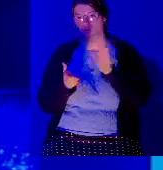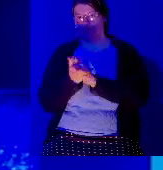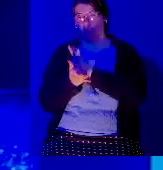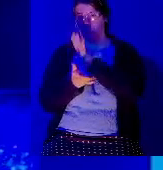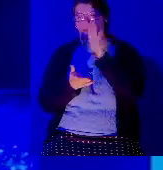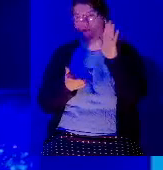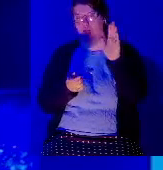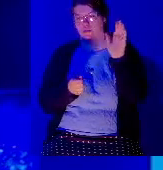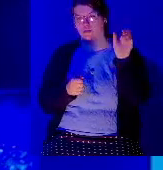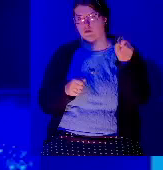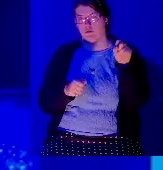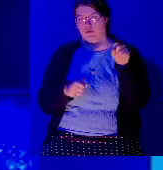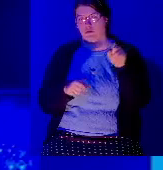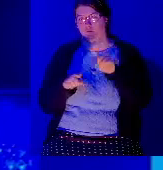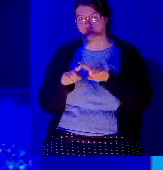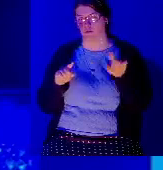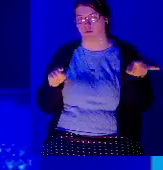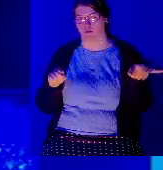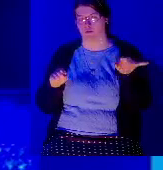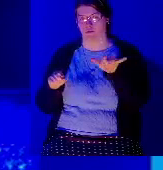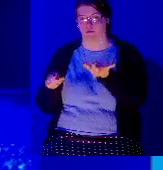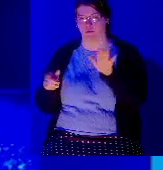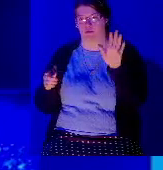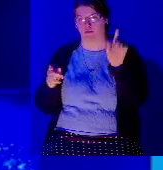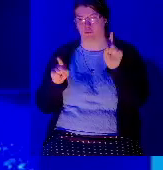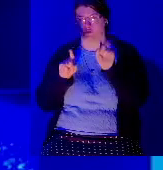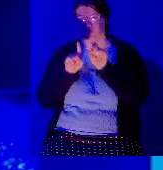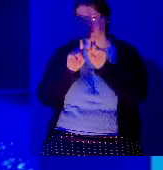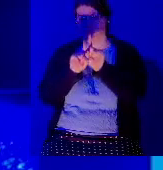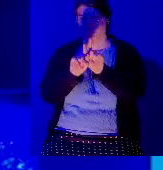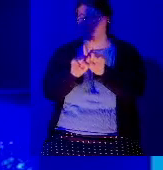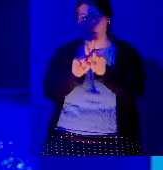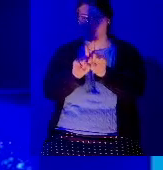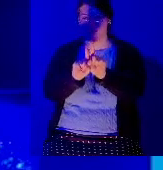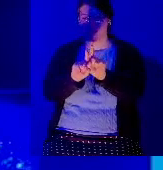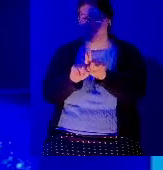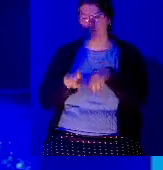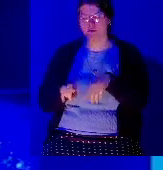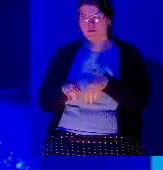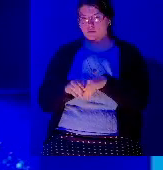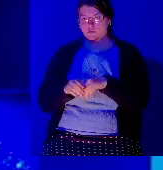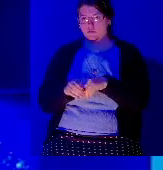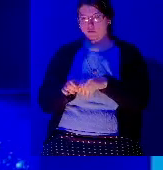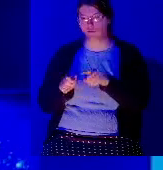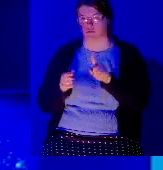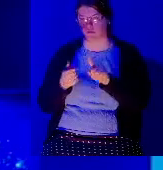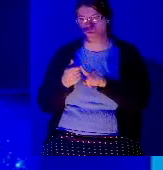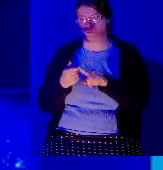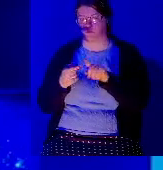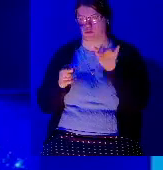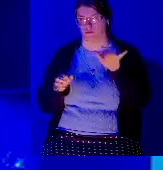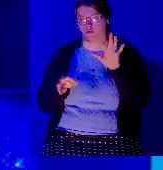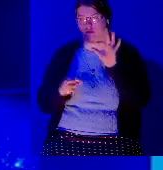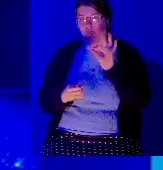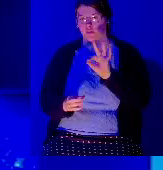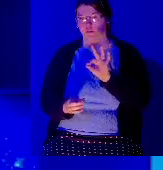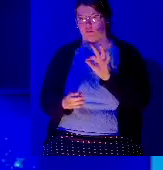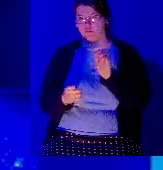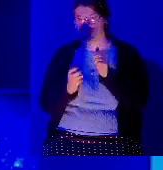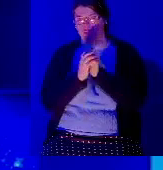us closer to that perfect worship that you